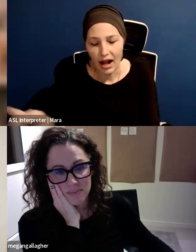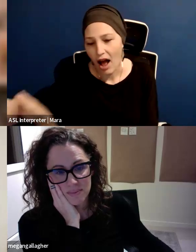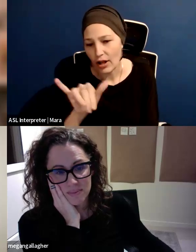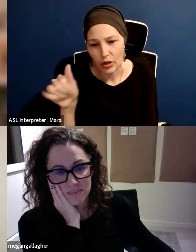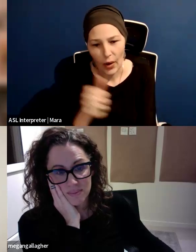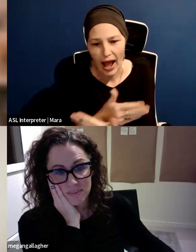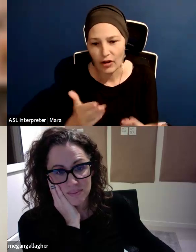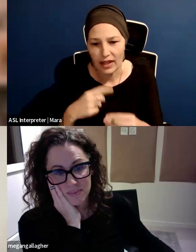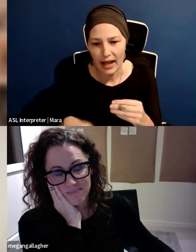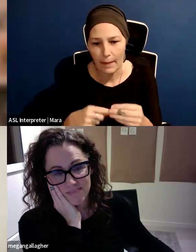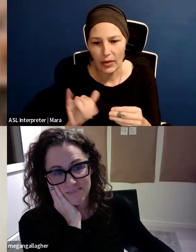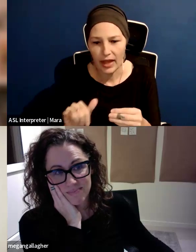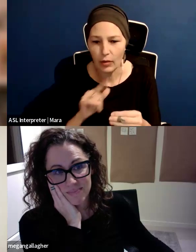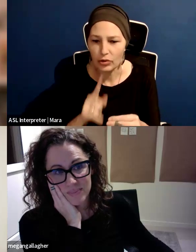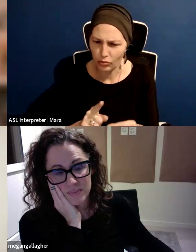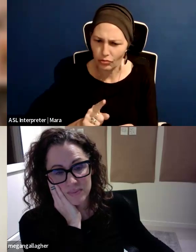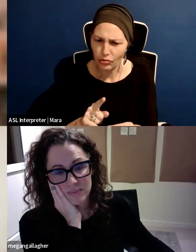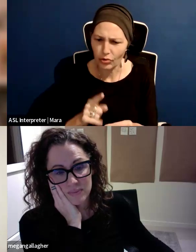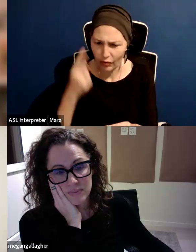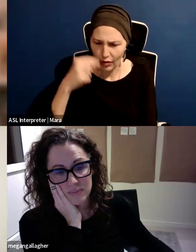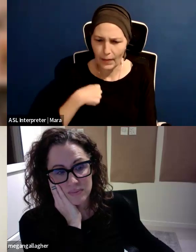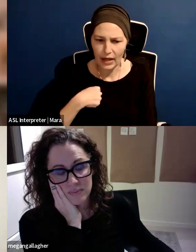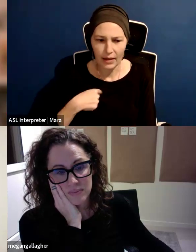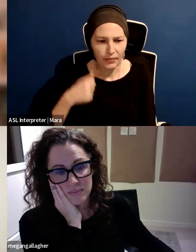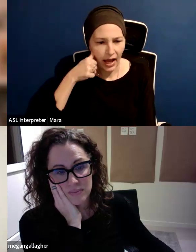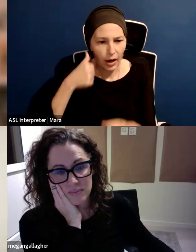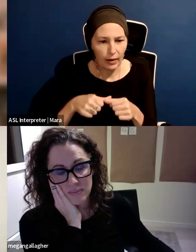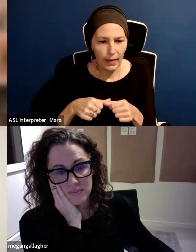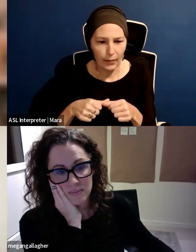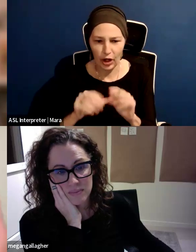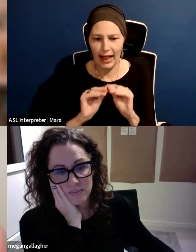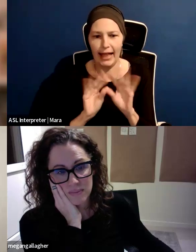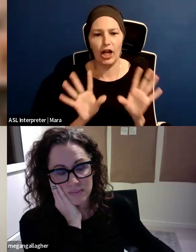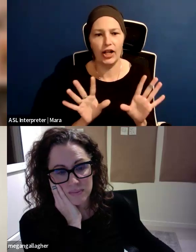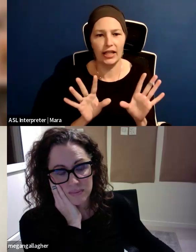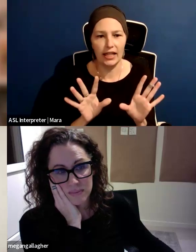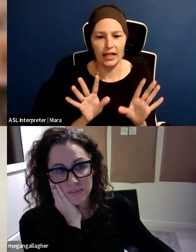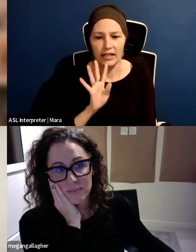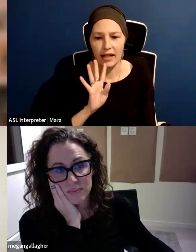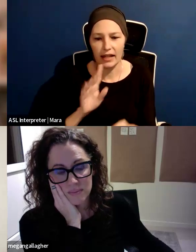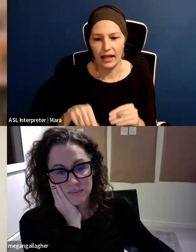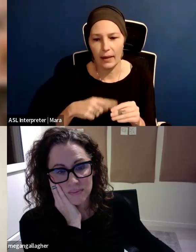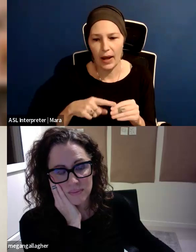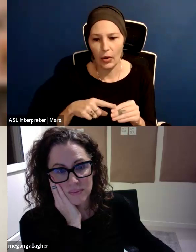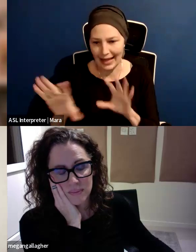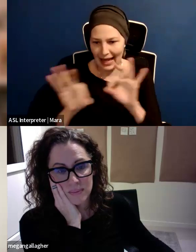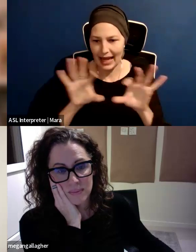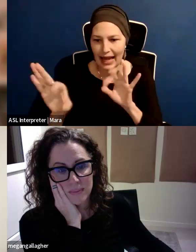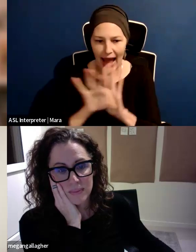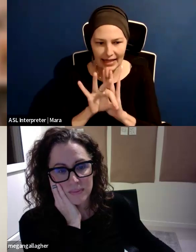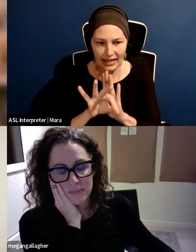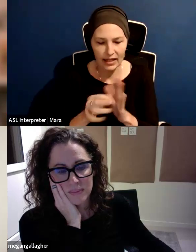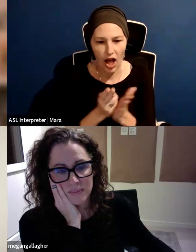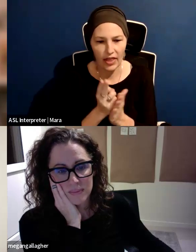just rang so true for me. Like, I mean, I remember as well, I remember so clearly, like talking about, casting authentically, like there's a line in it